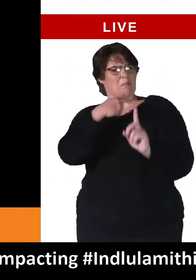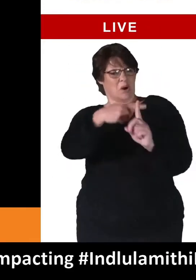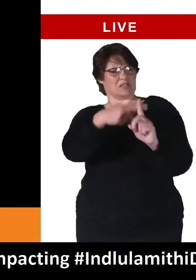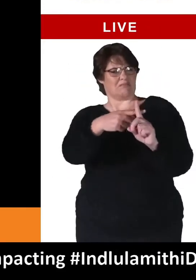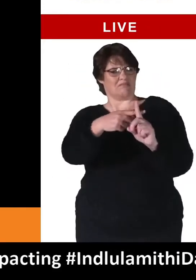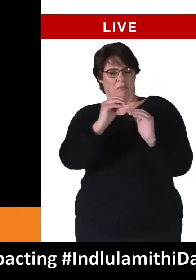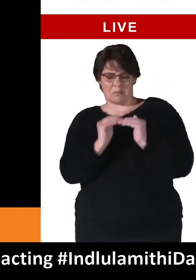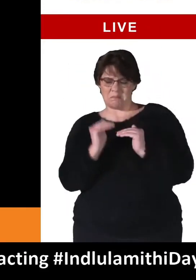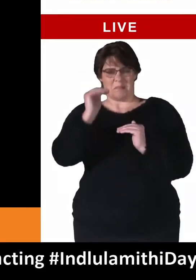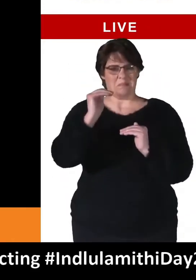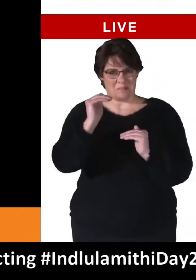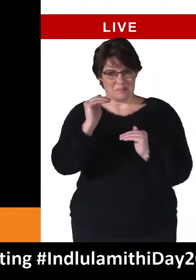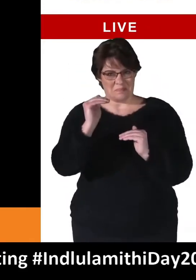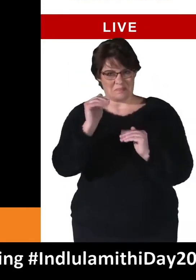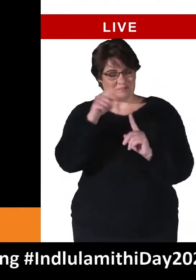bumped up that indicator.